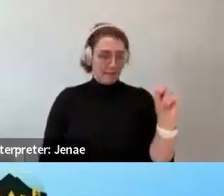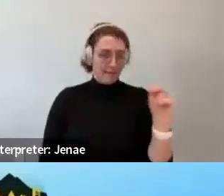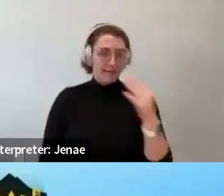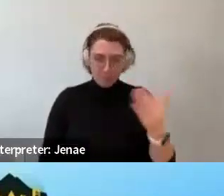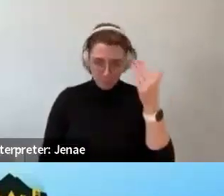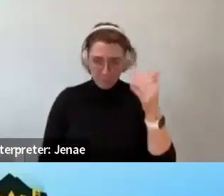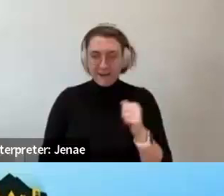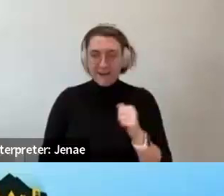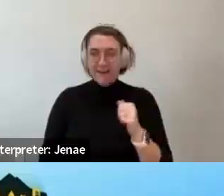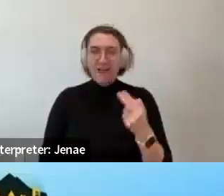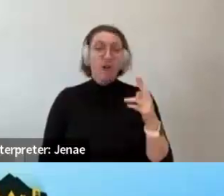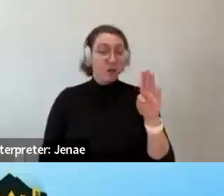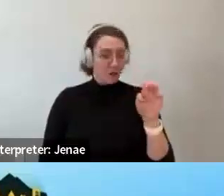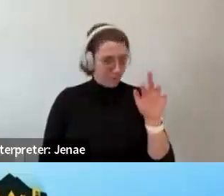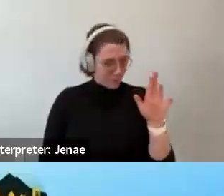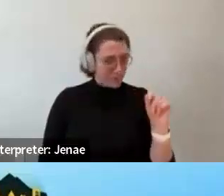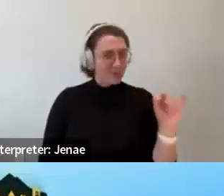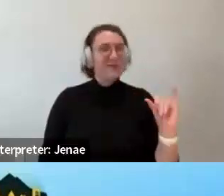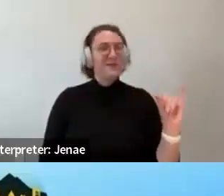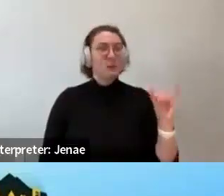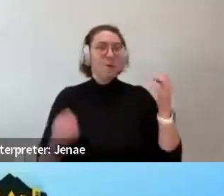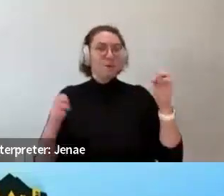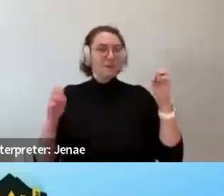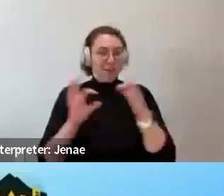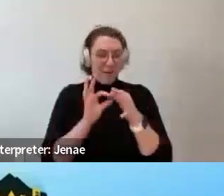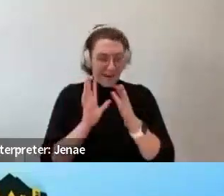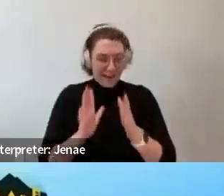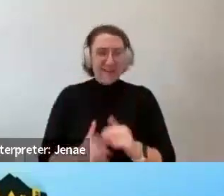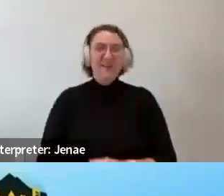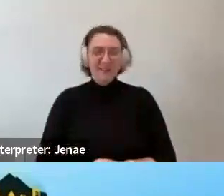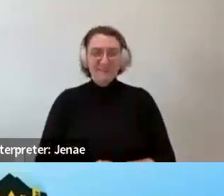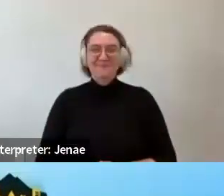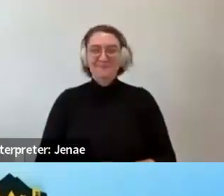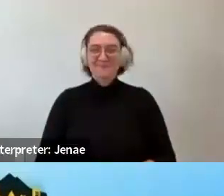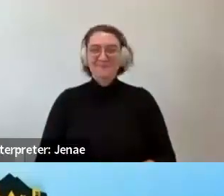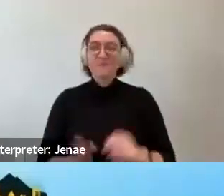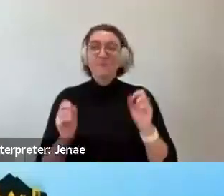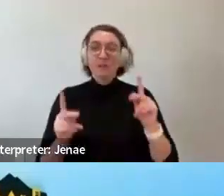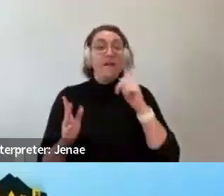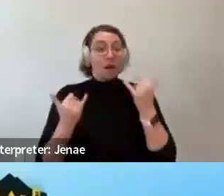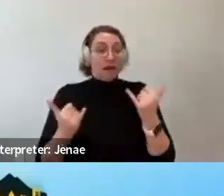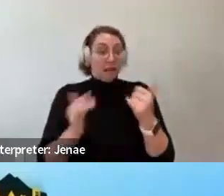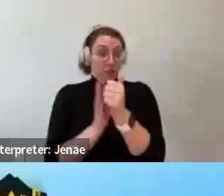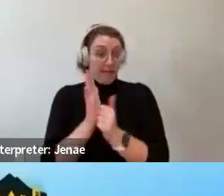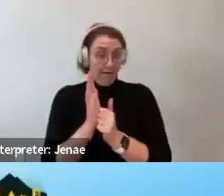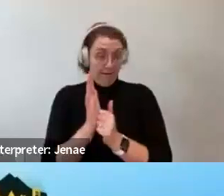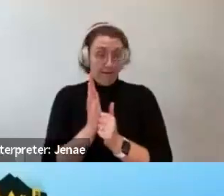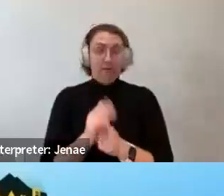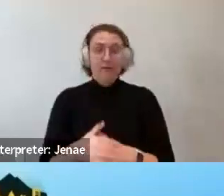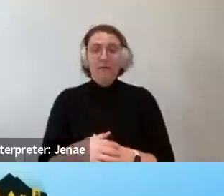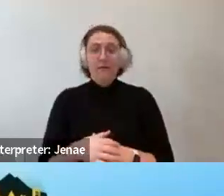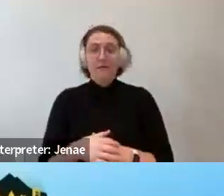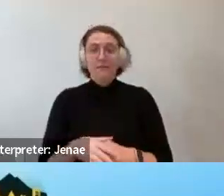morning. And Hubert as well, our emergency coordinator. All right. So for today's agenda, we